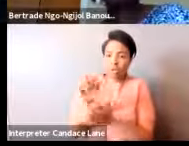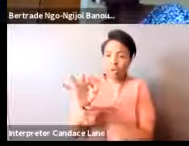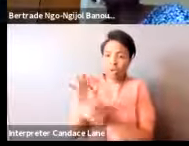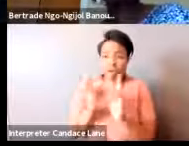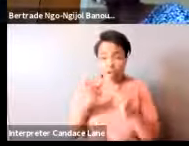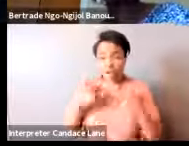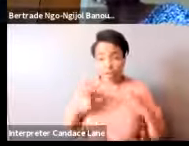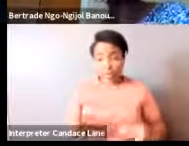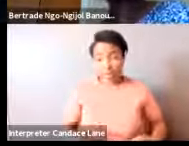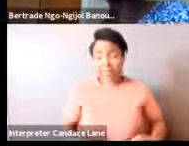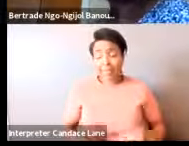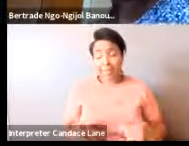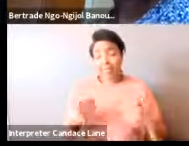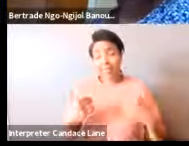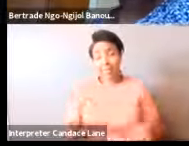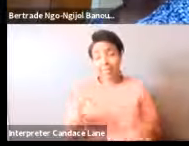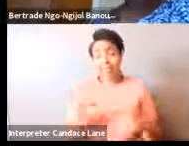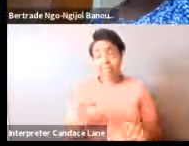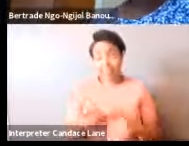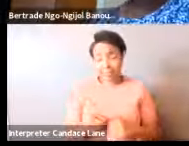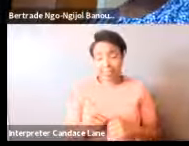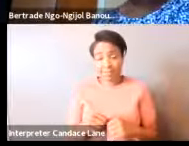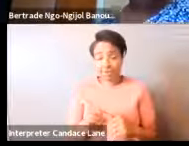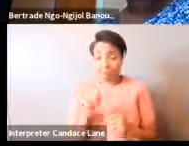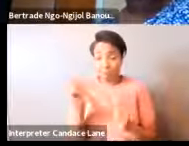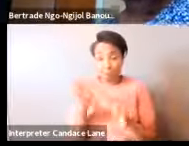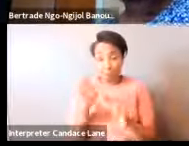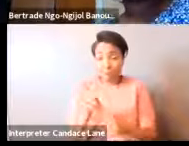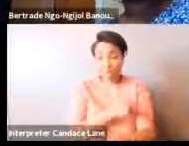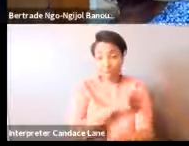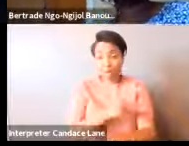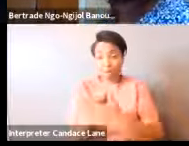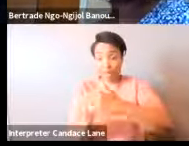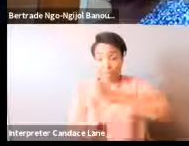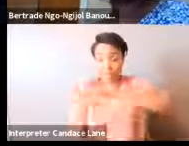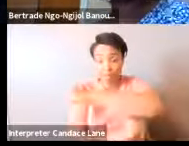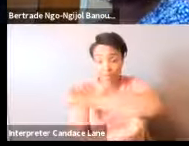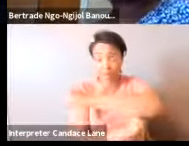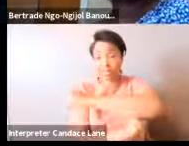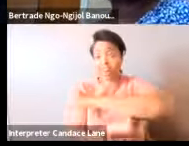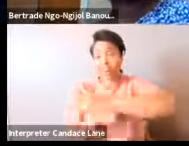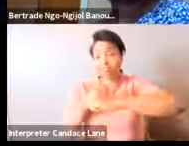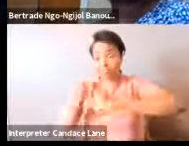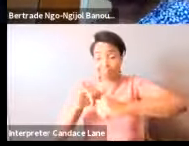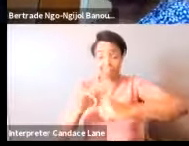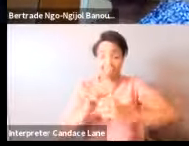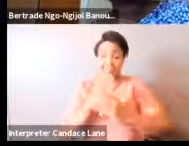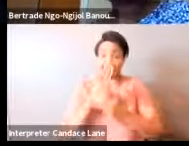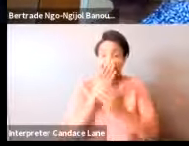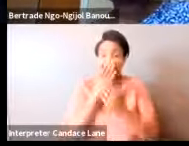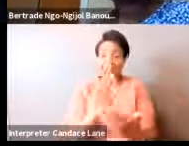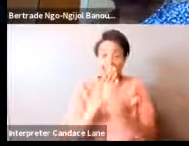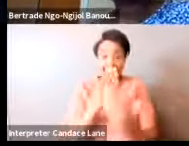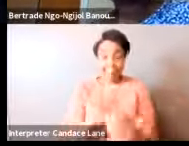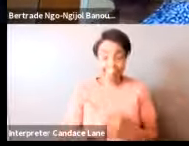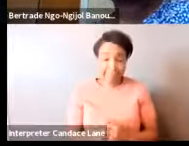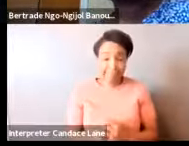to promote this event at the Poetry Foundation. And I'm just so